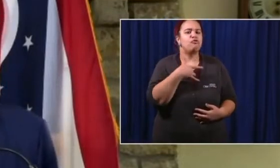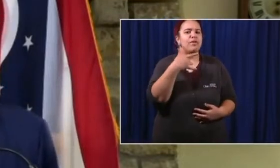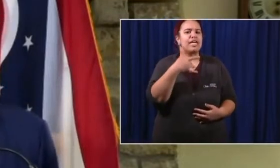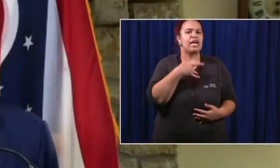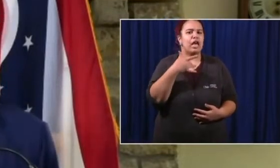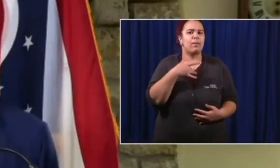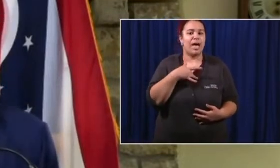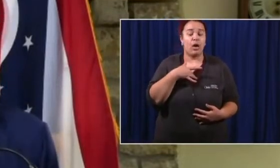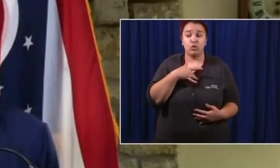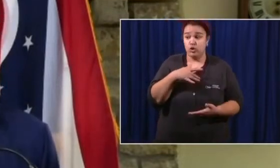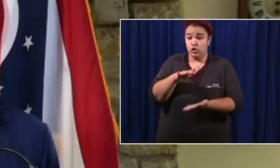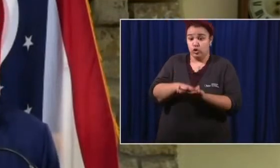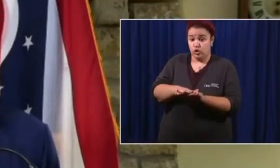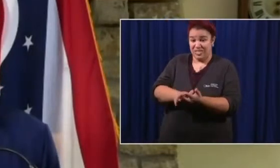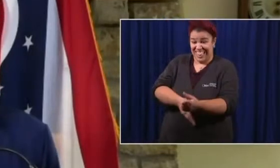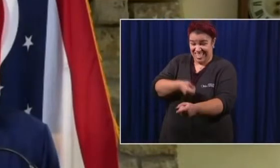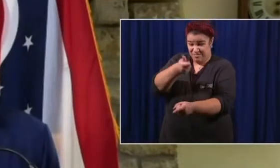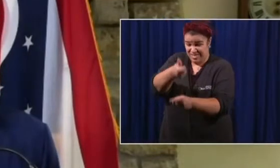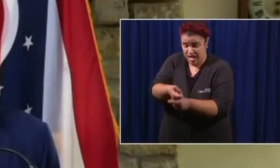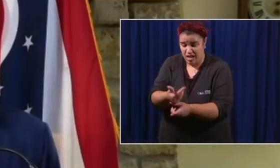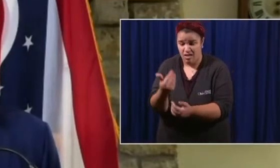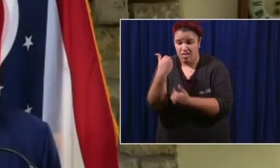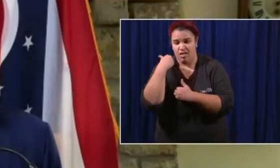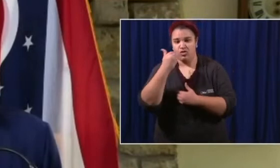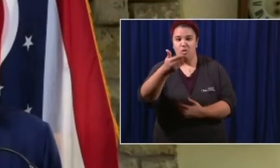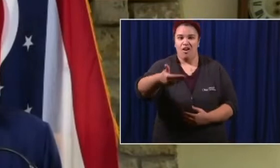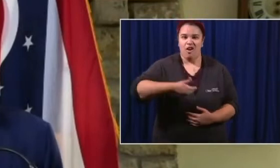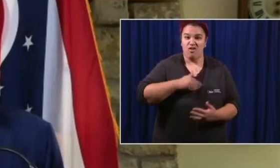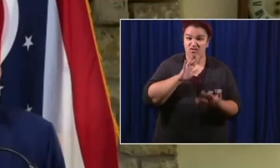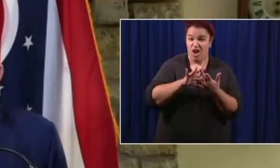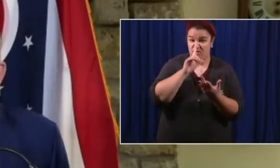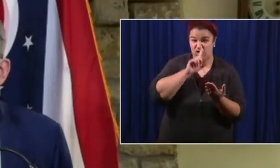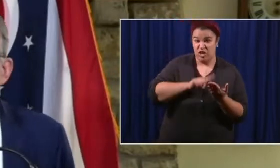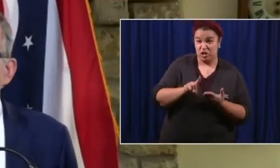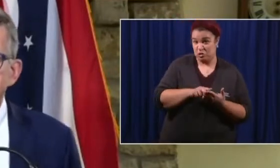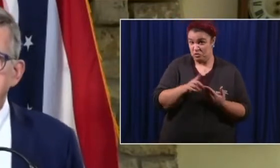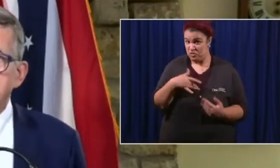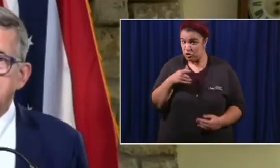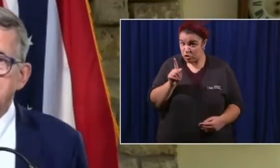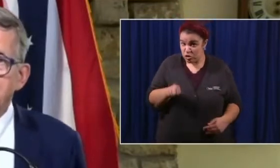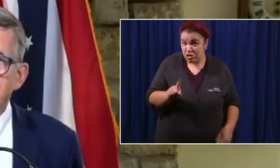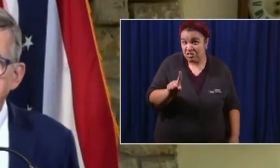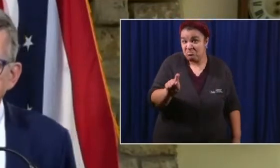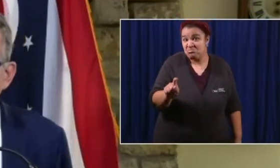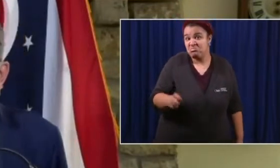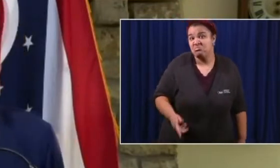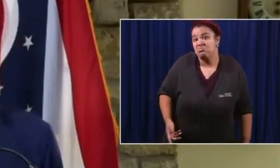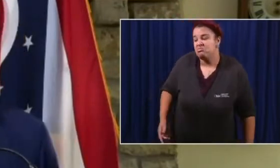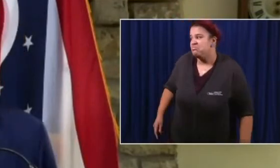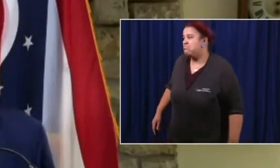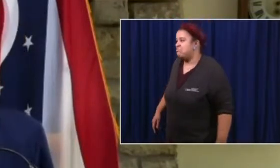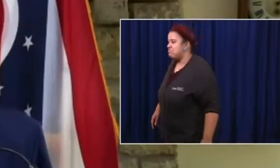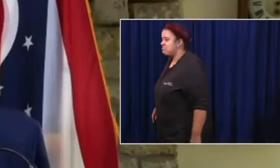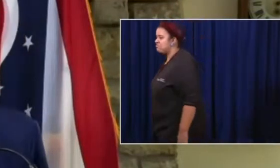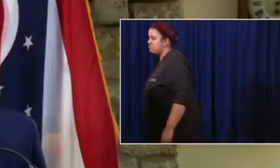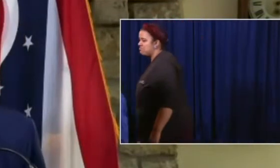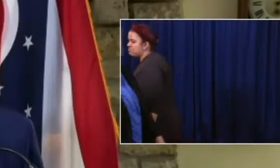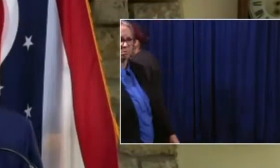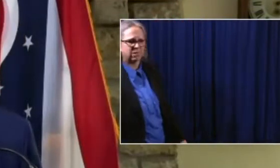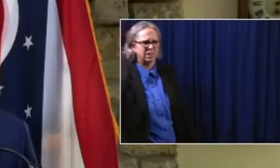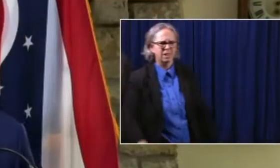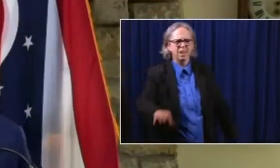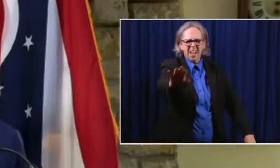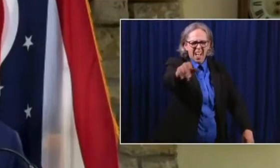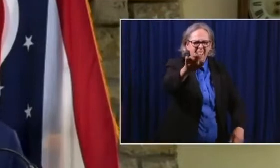recommend that to other schools to see them do the same. Well, I don't know all the facts about, I've read about